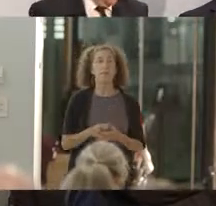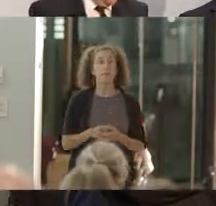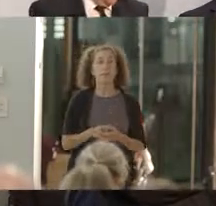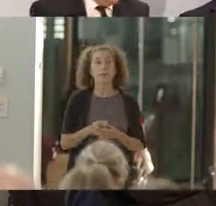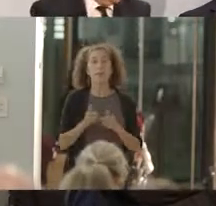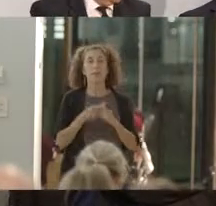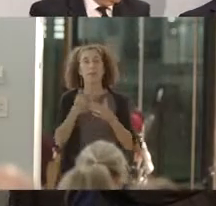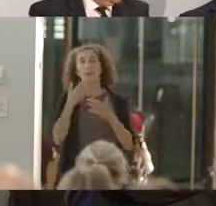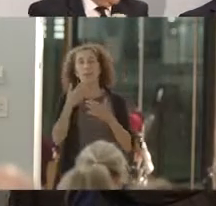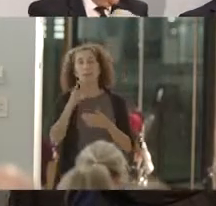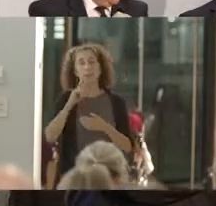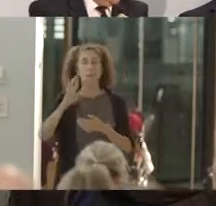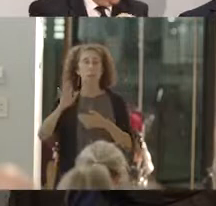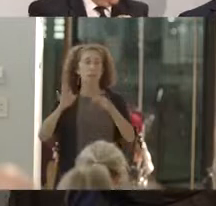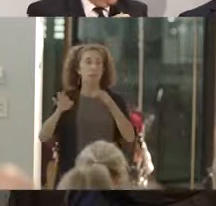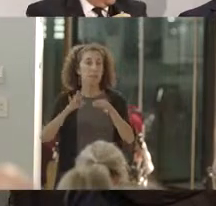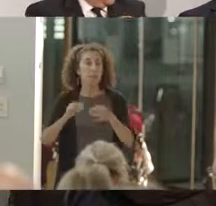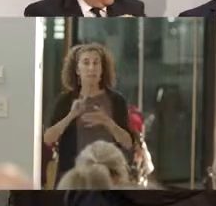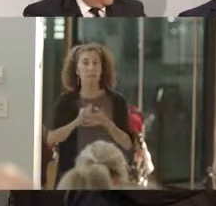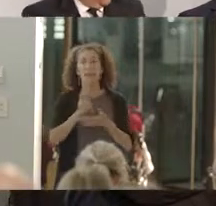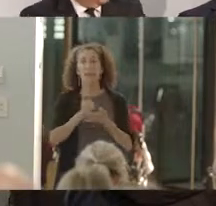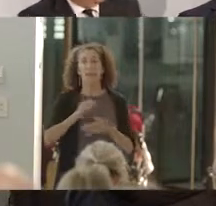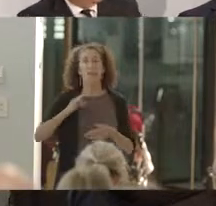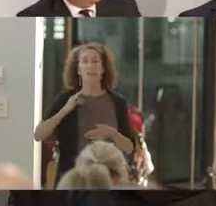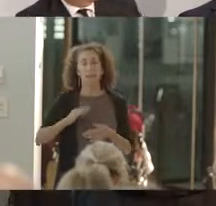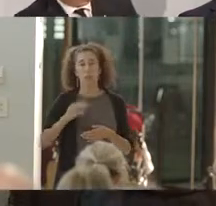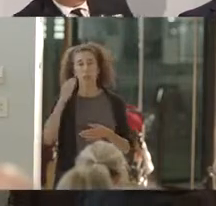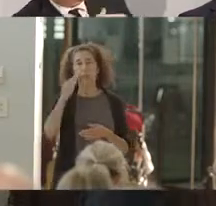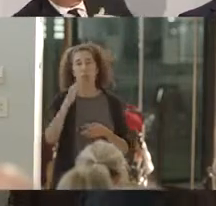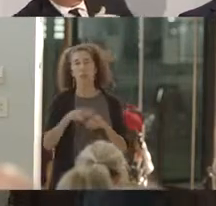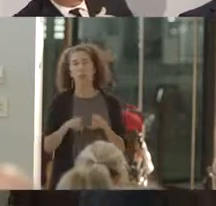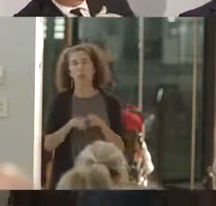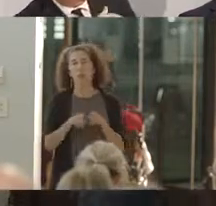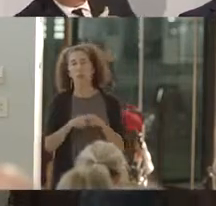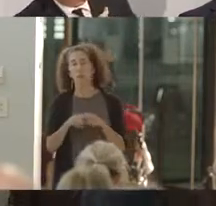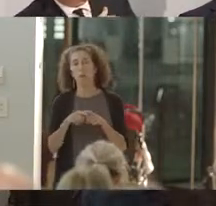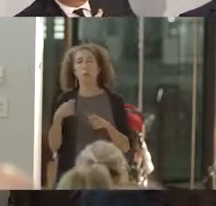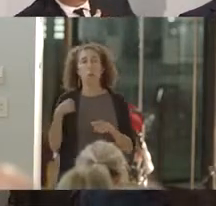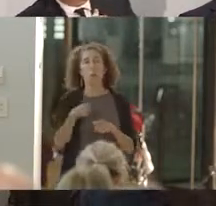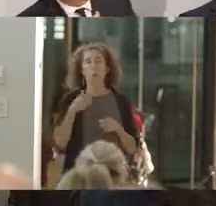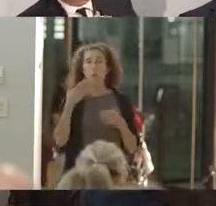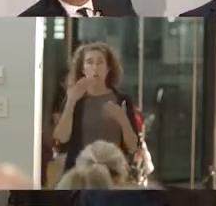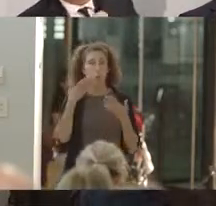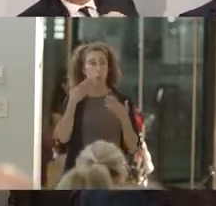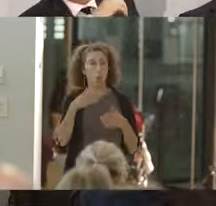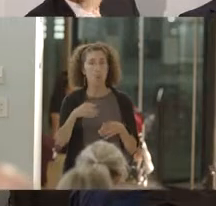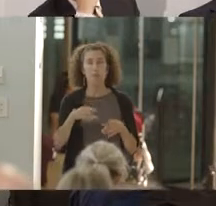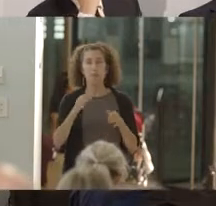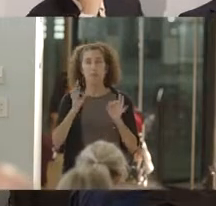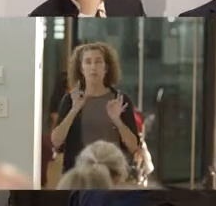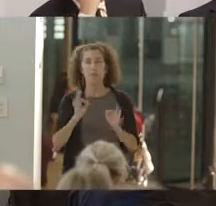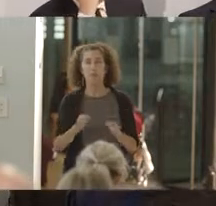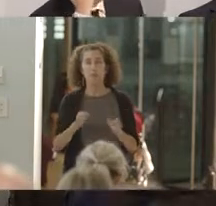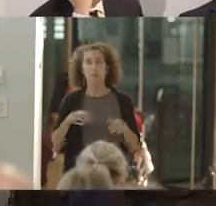really helpful. But one of the things that we're also taking into account, because we don't know for sure exactly